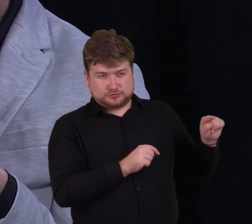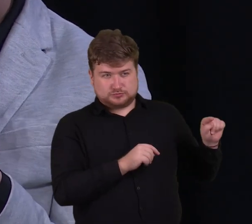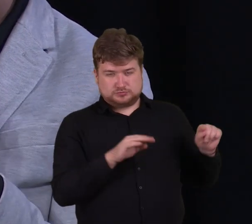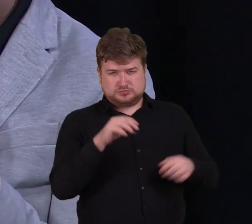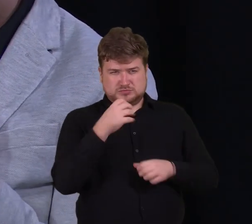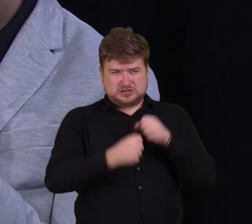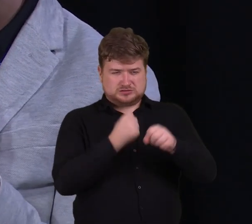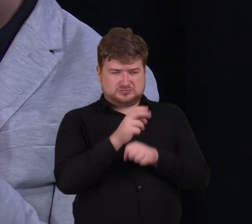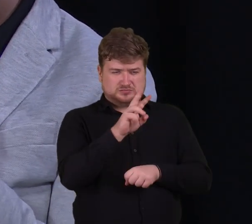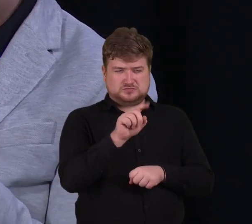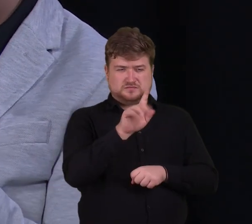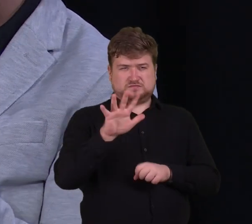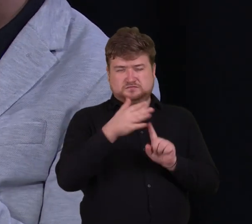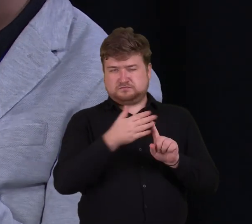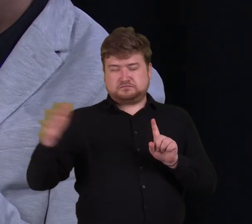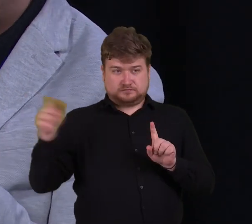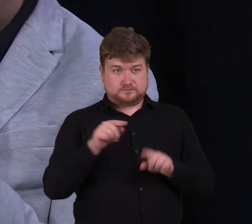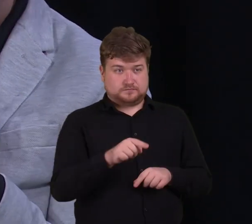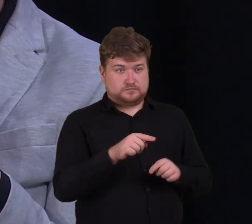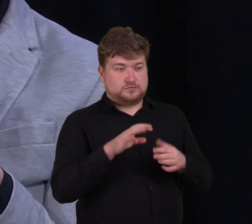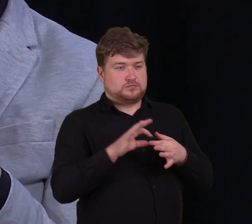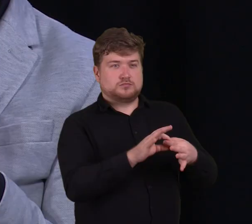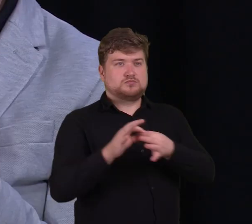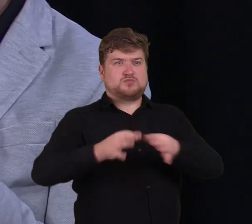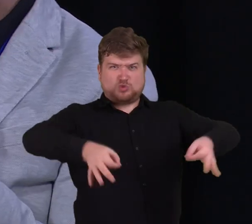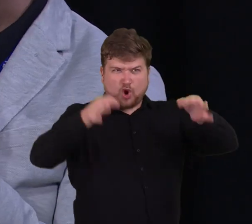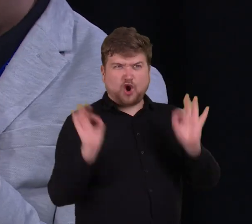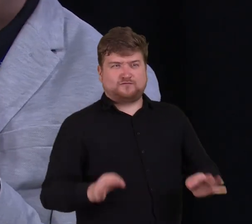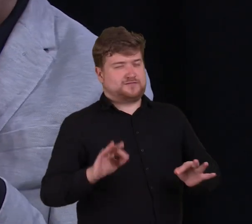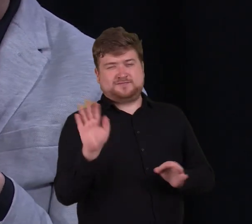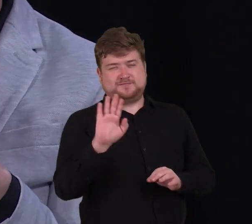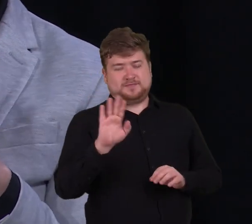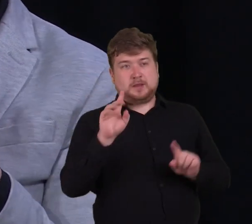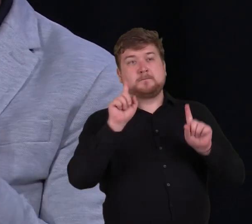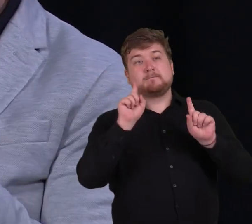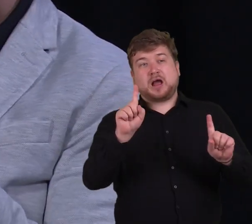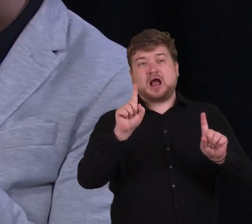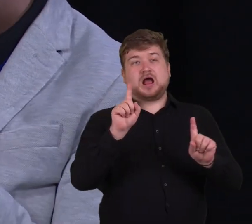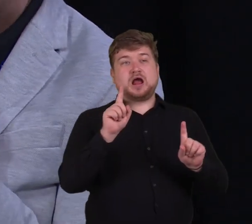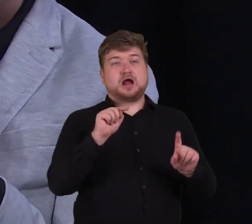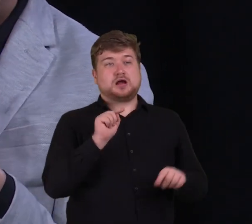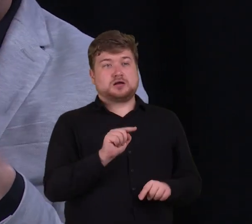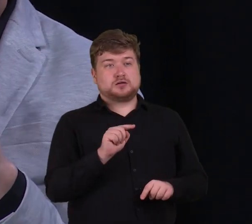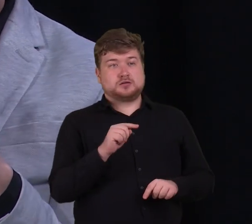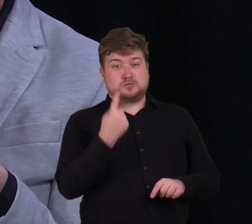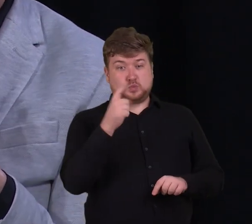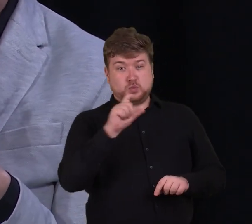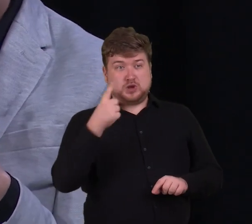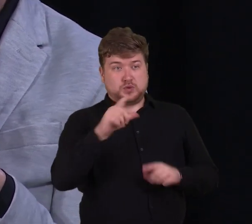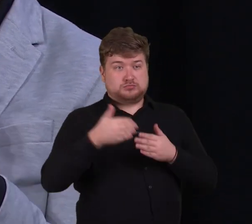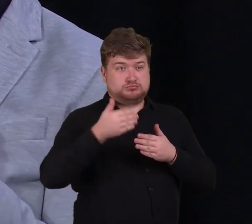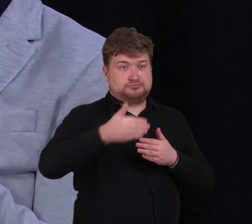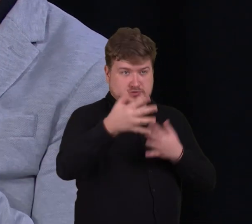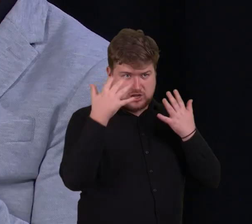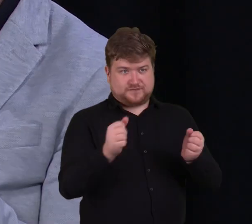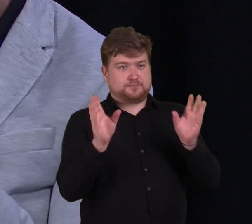In this regard, we have actually every week on Friday. Every week? Every week online meeting. Okay. I